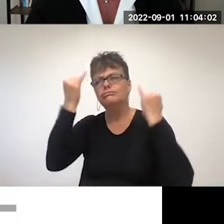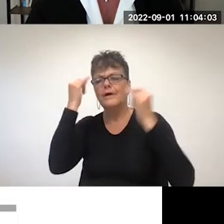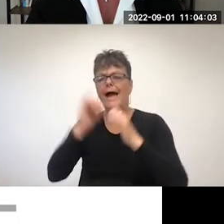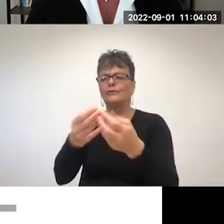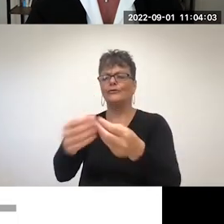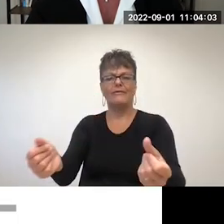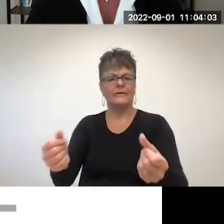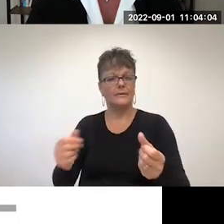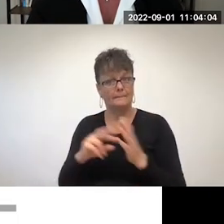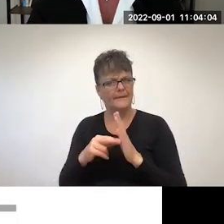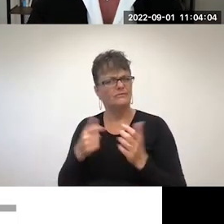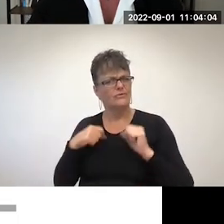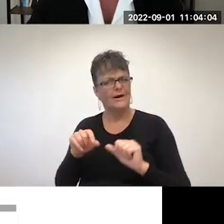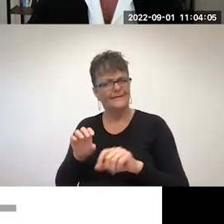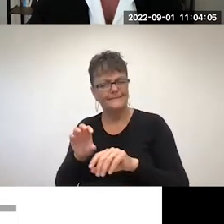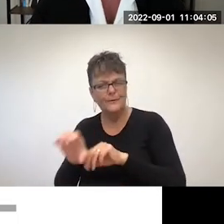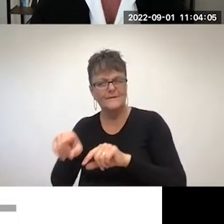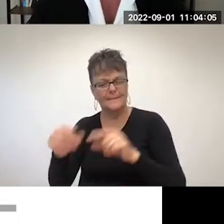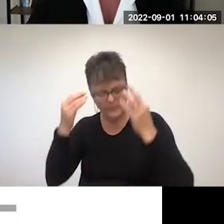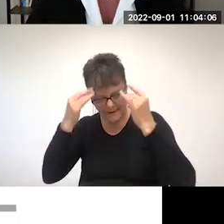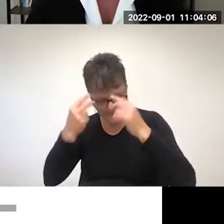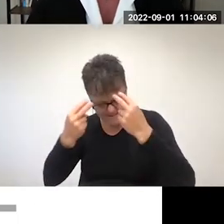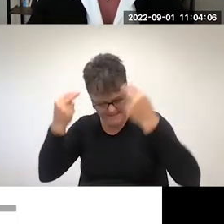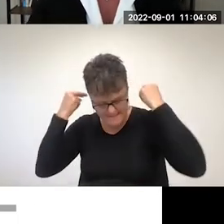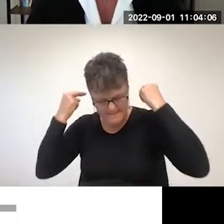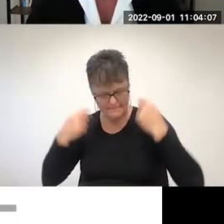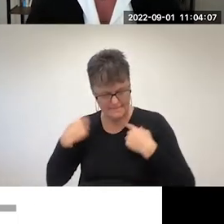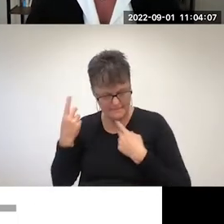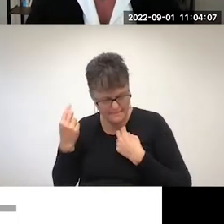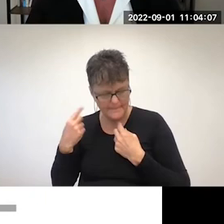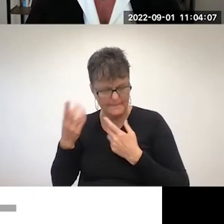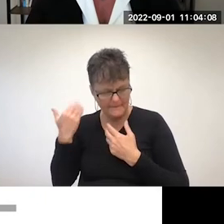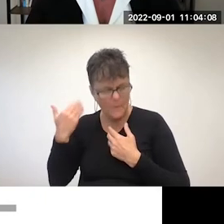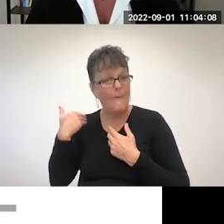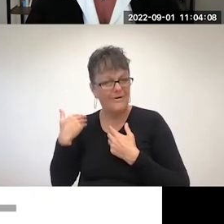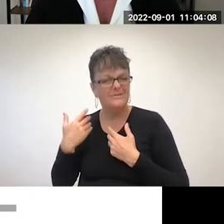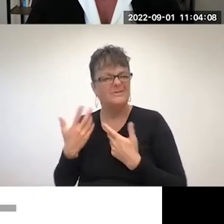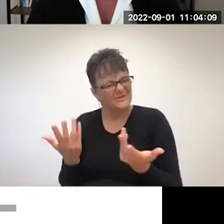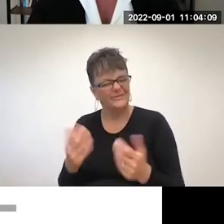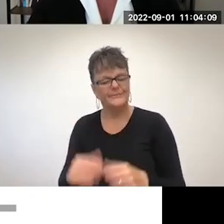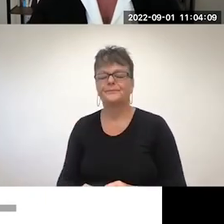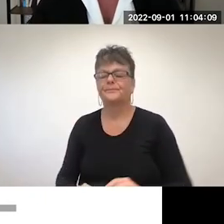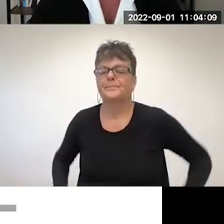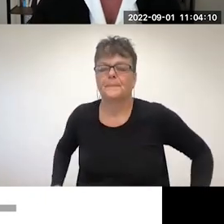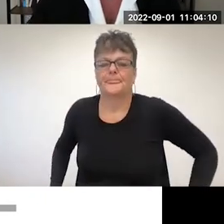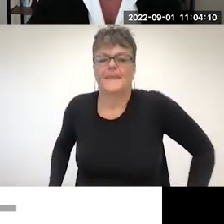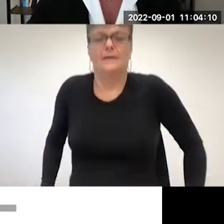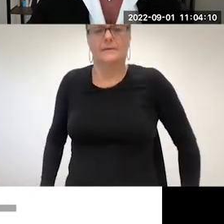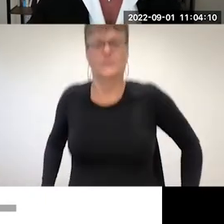Okay, so I do see a question, and I will come to that when we come to our remaining period for questions and